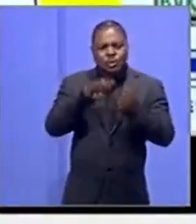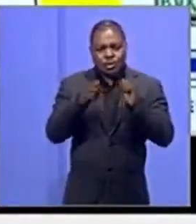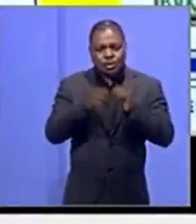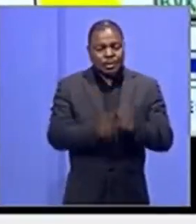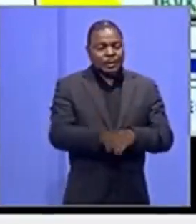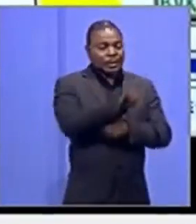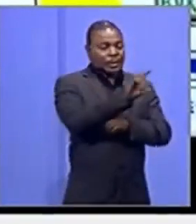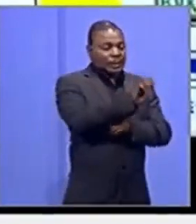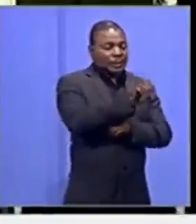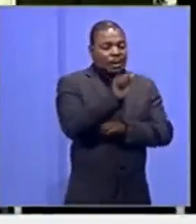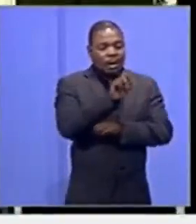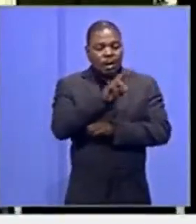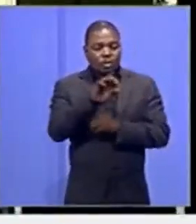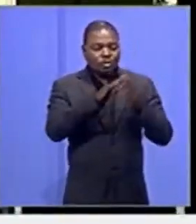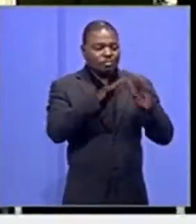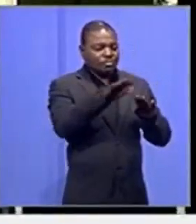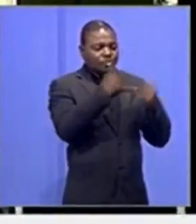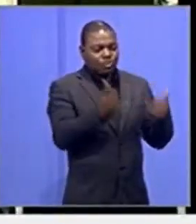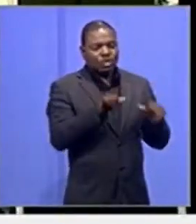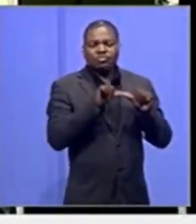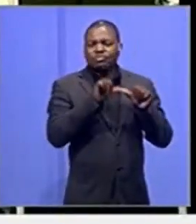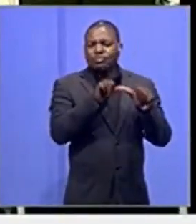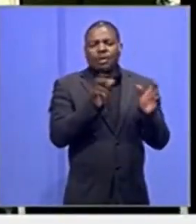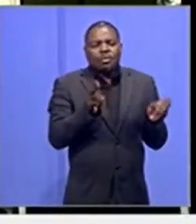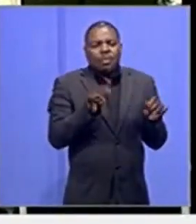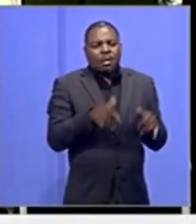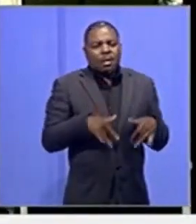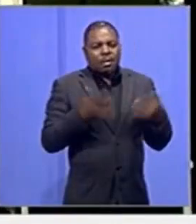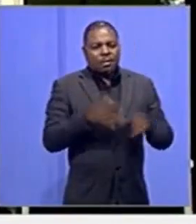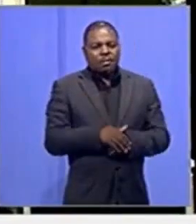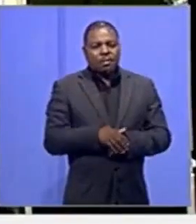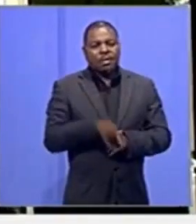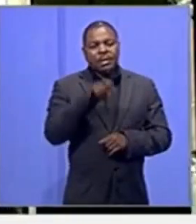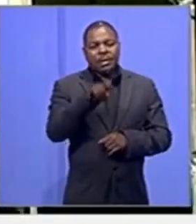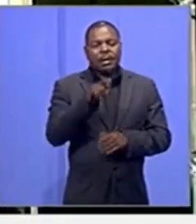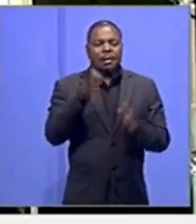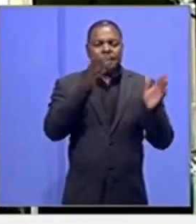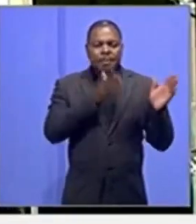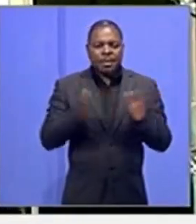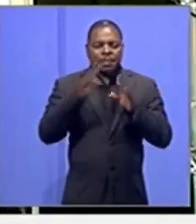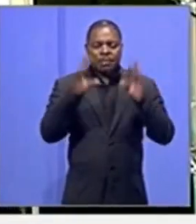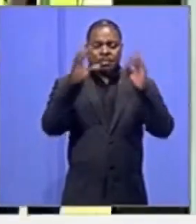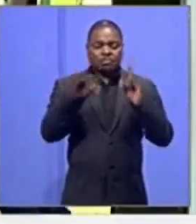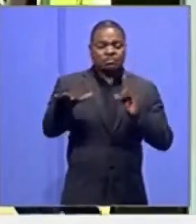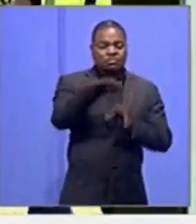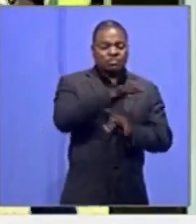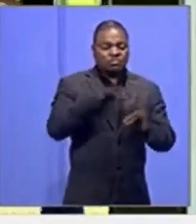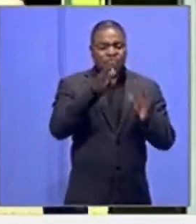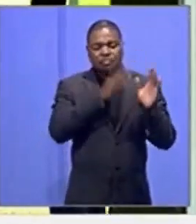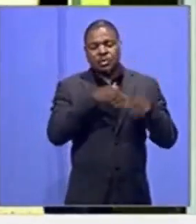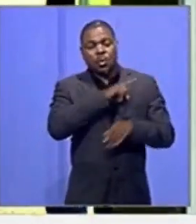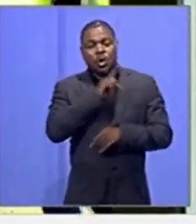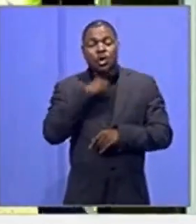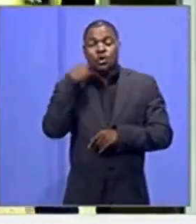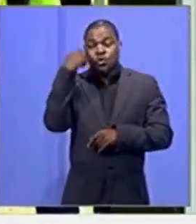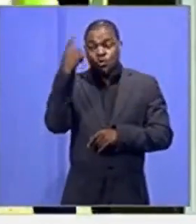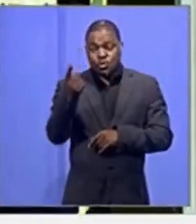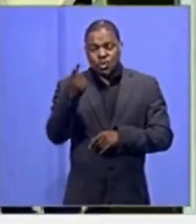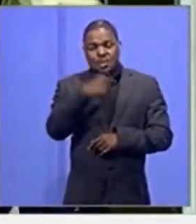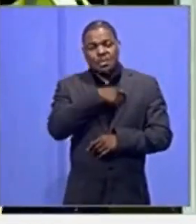ka matshelo a bone jaaka gale. Dithulaganyo kwa DR West Stadium di ne di tsweletse sentle go lebeletswe puo ya kamoso ya ga moporesidente